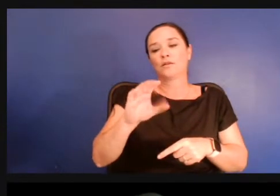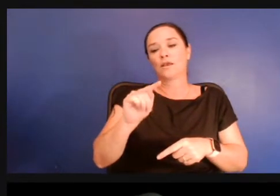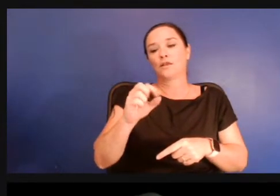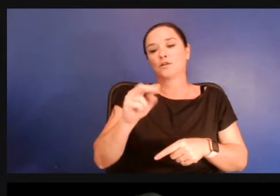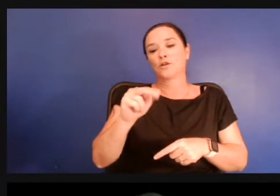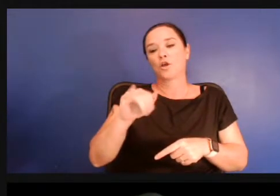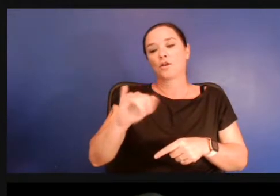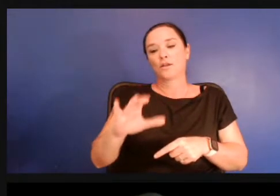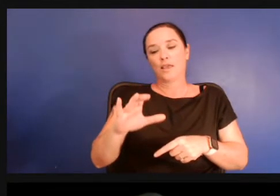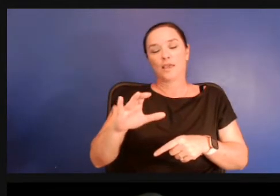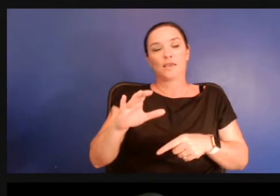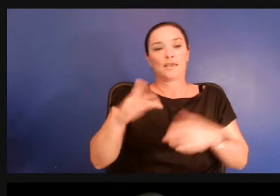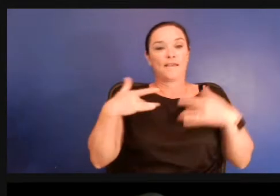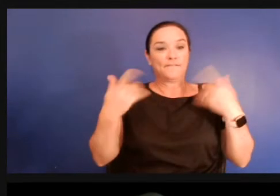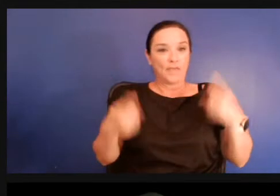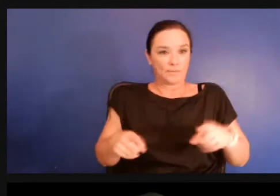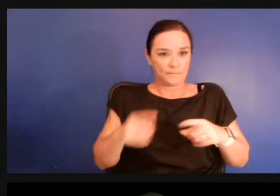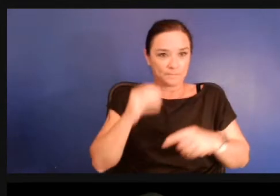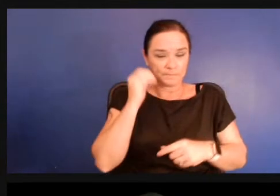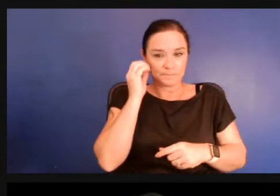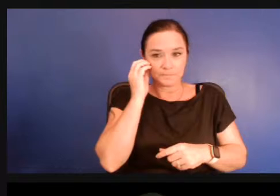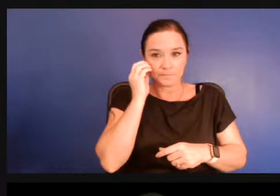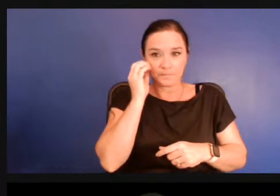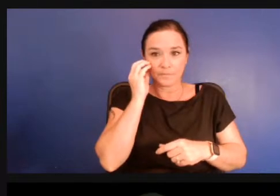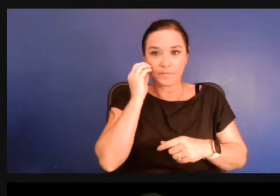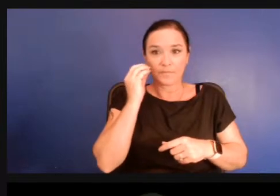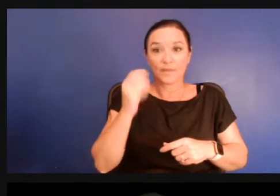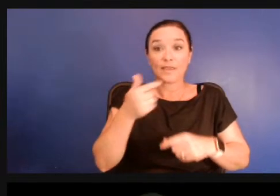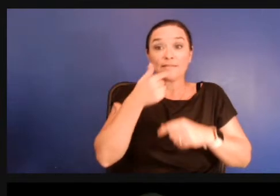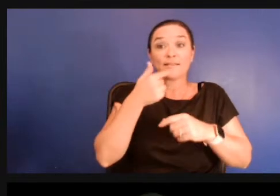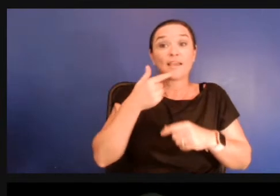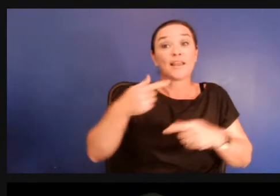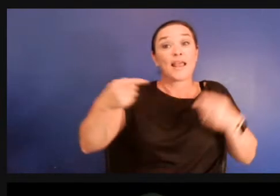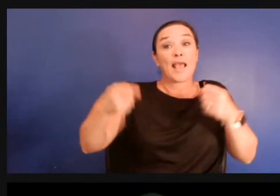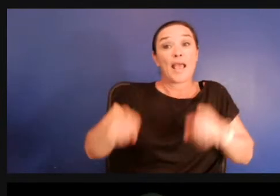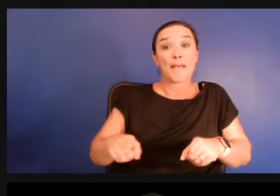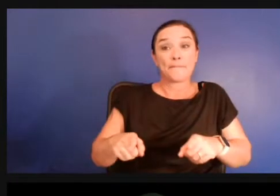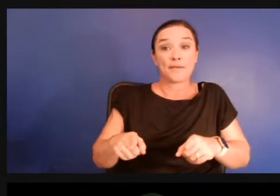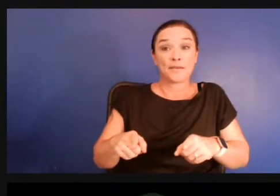They do acknowledge, however, that it did occur